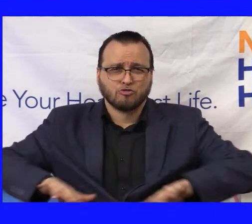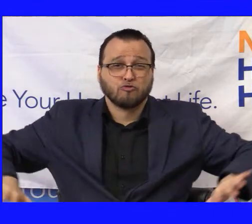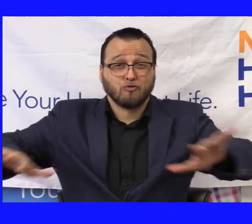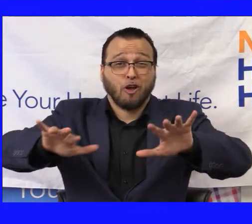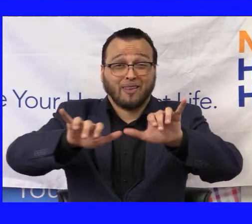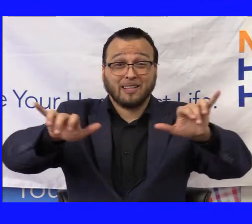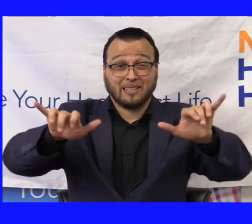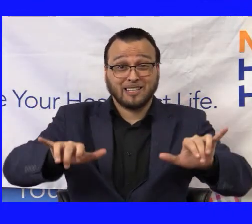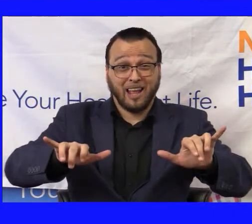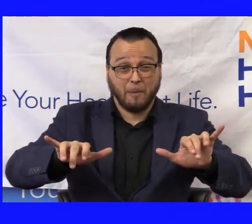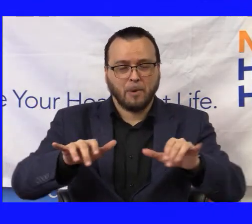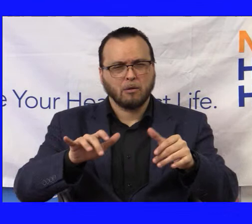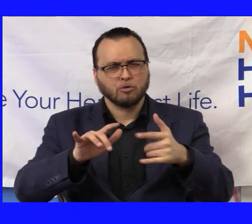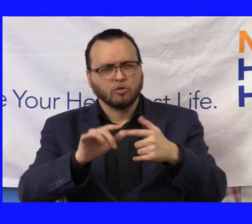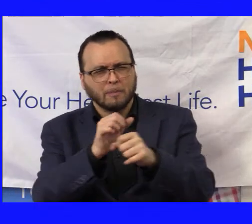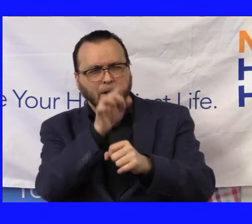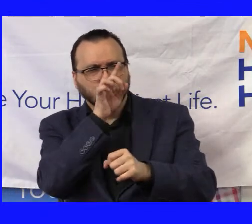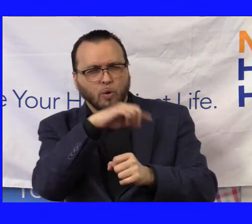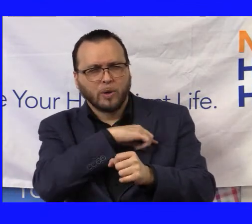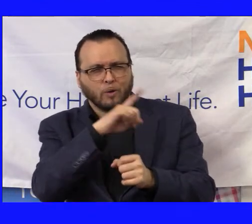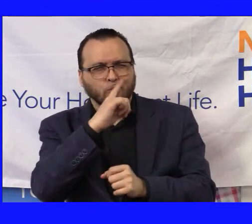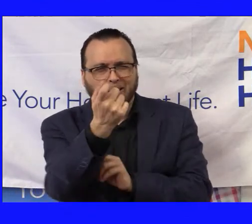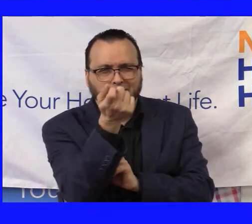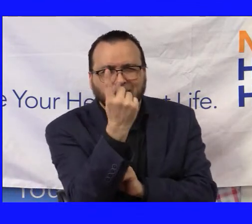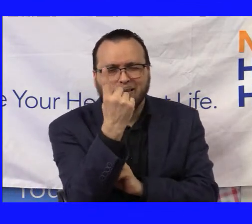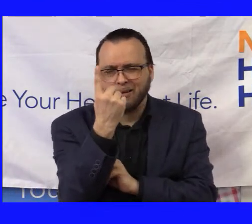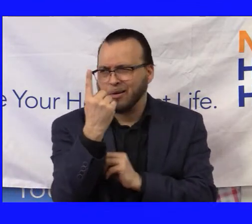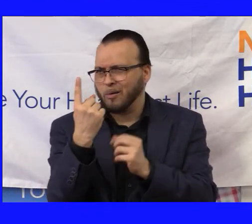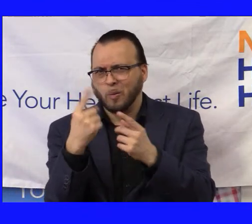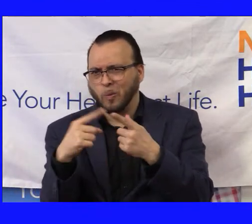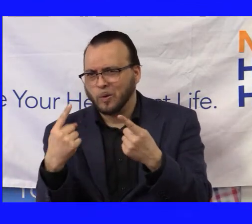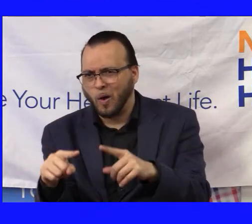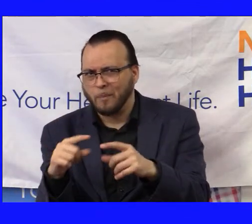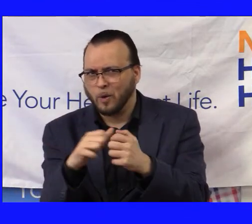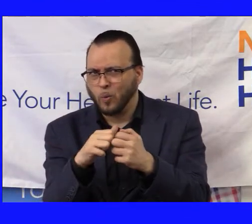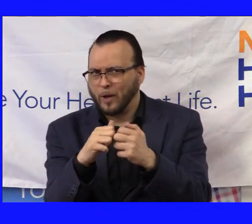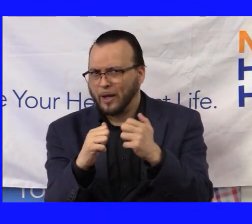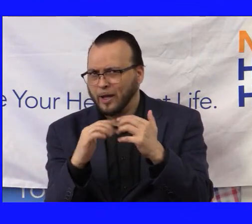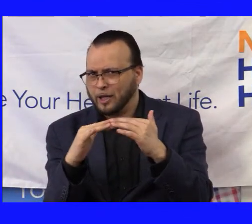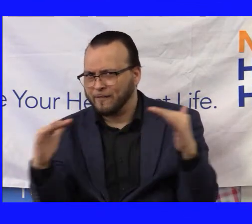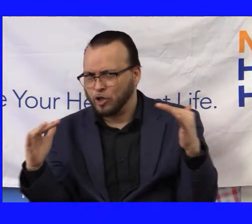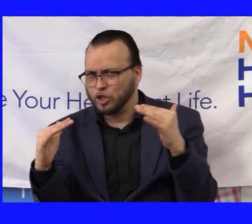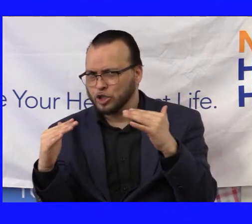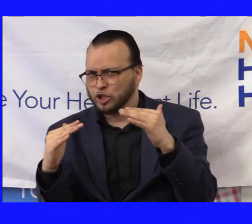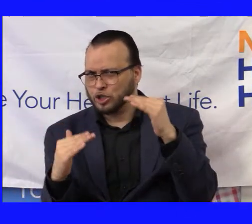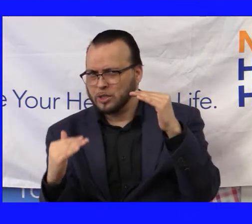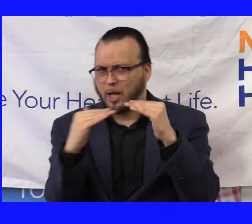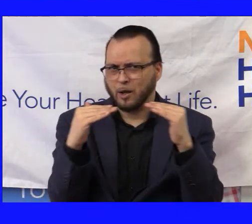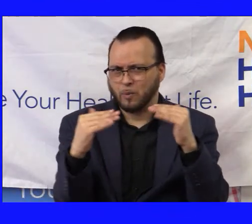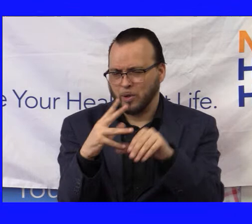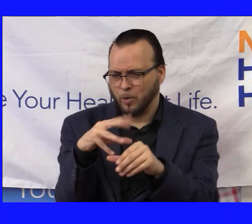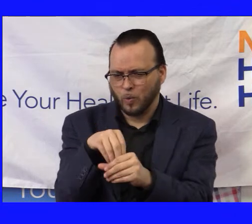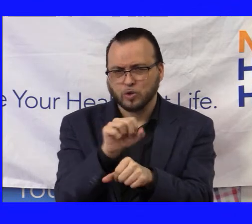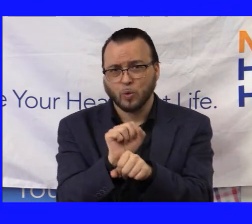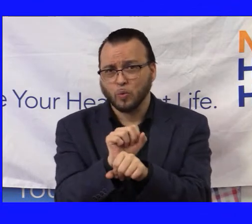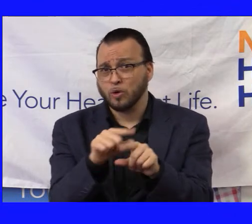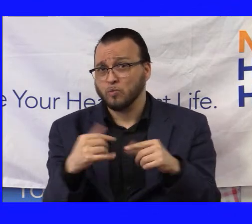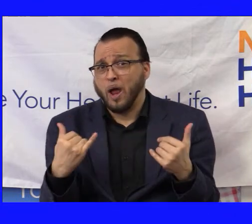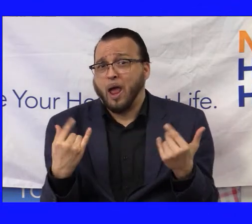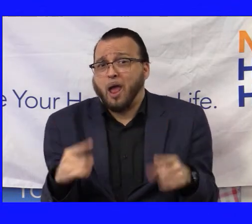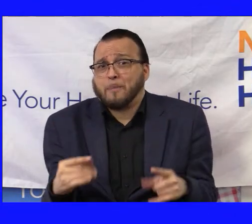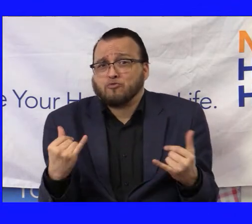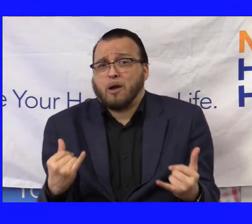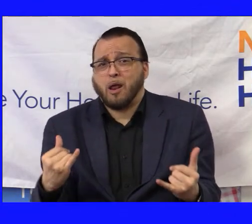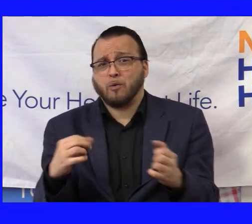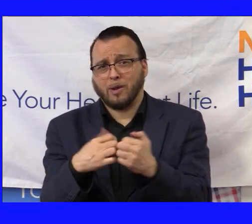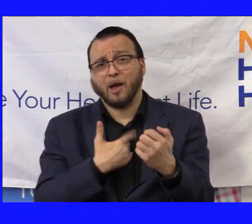really understand the current state of diversity, inclusion, and equity work that's happening throughout our system. And so we